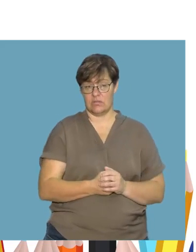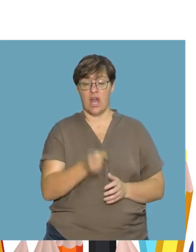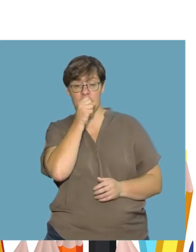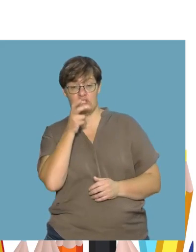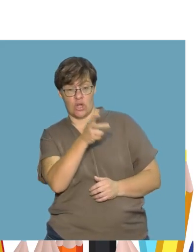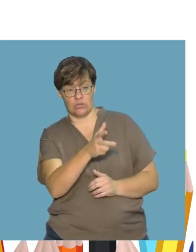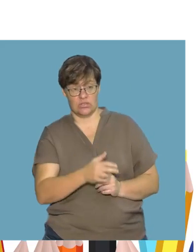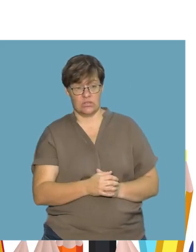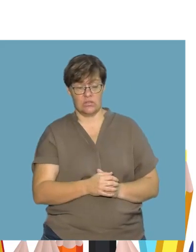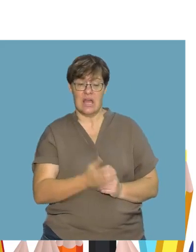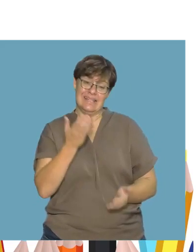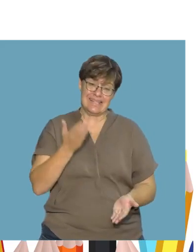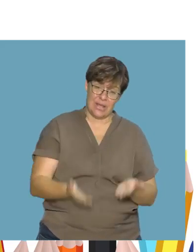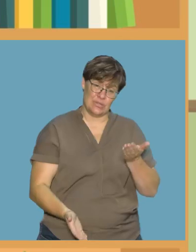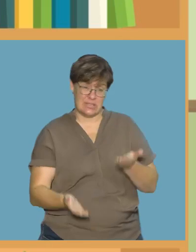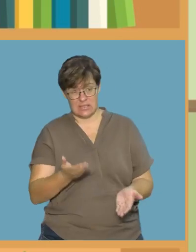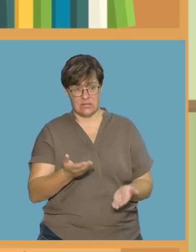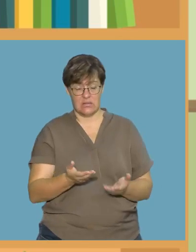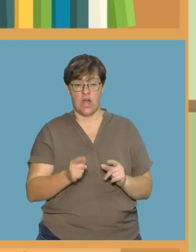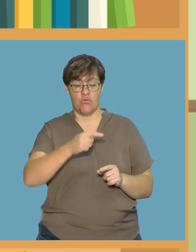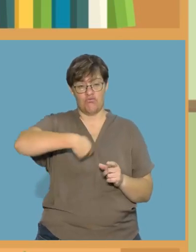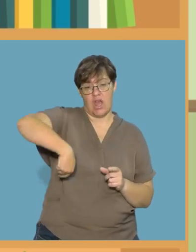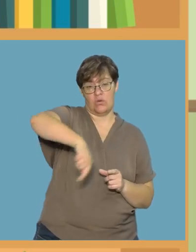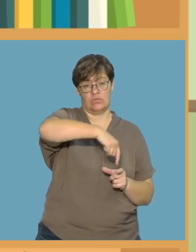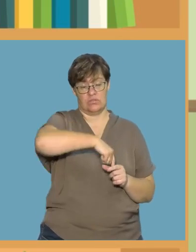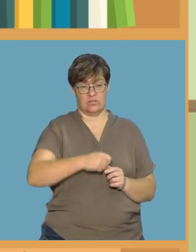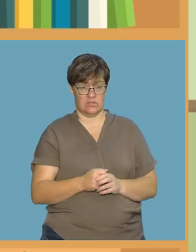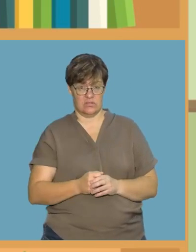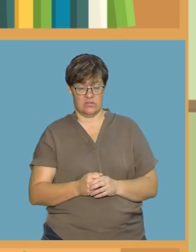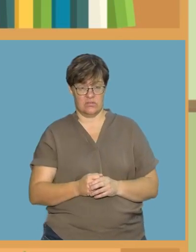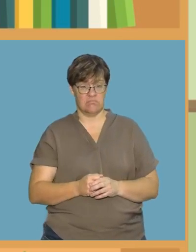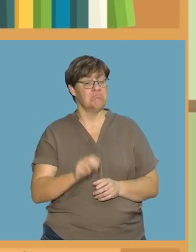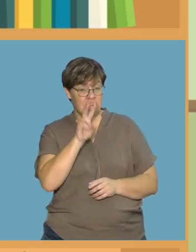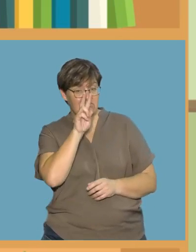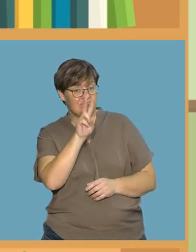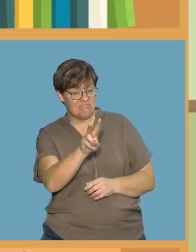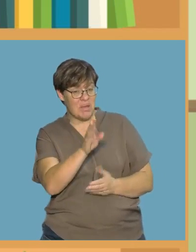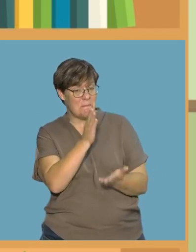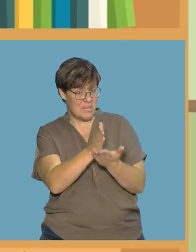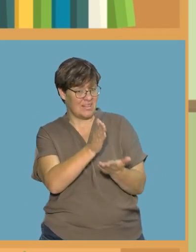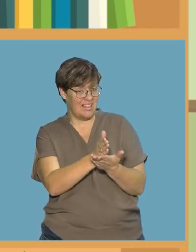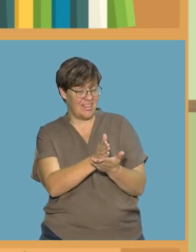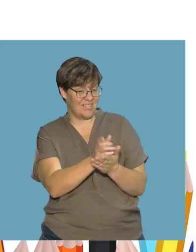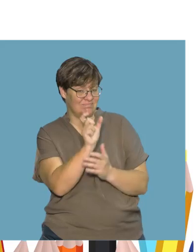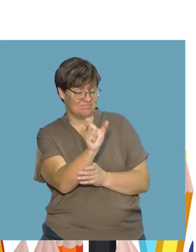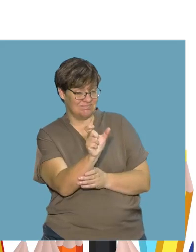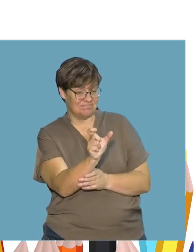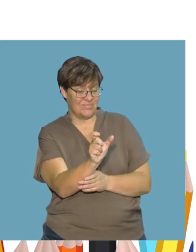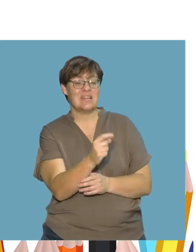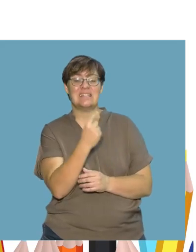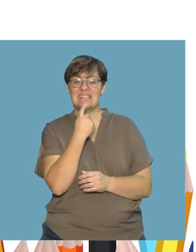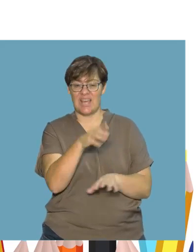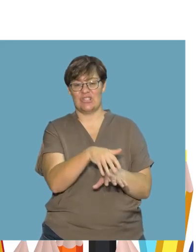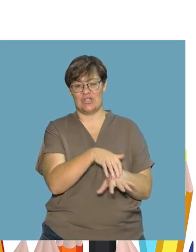doubt, round. Can you hear the sound in the middle? Let me say the words again slowly.